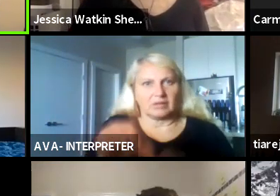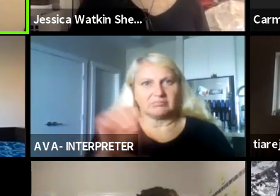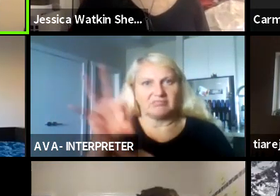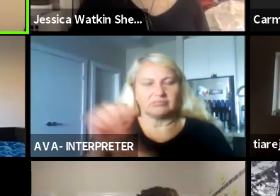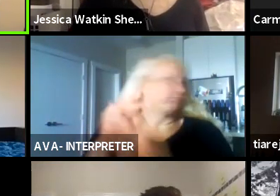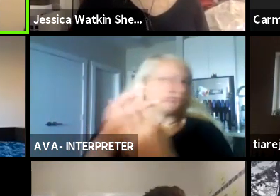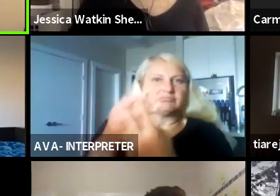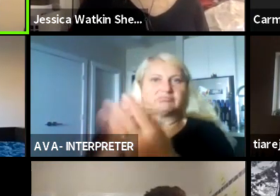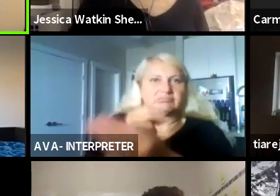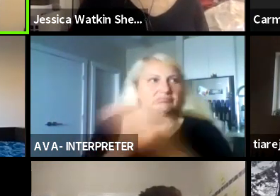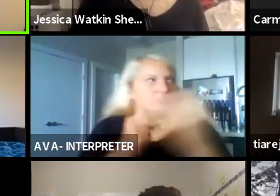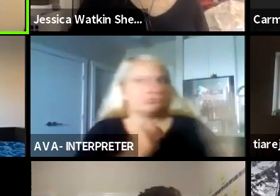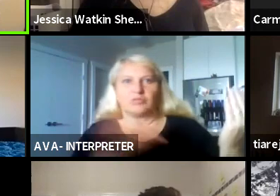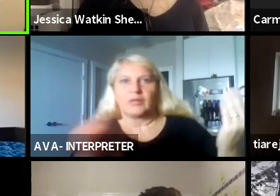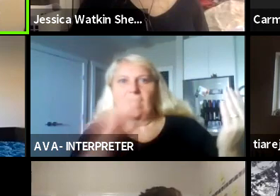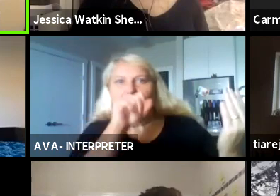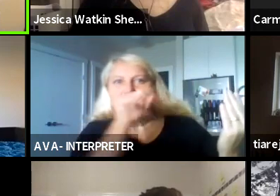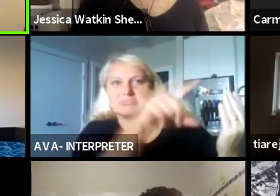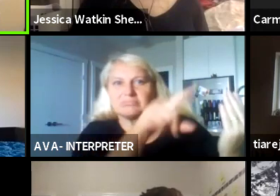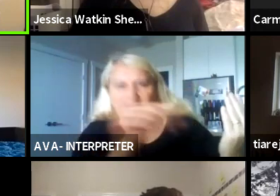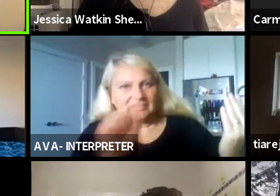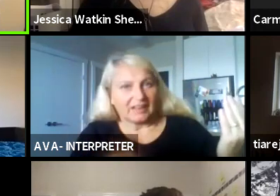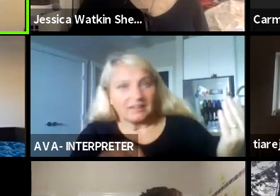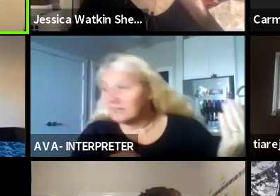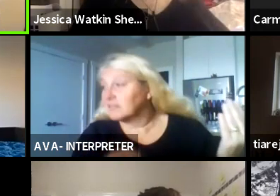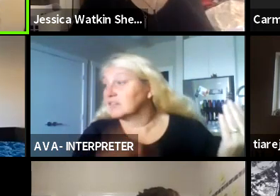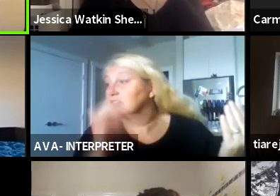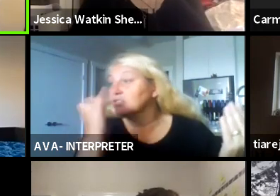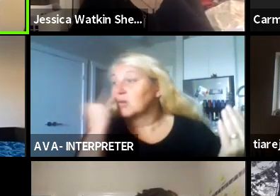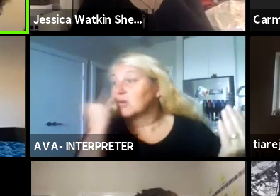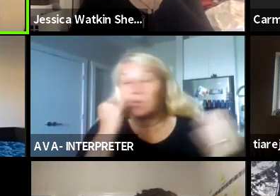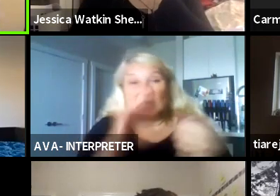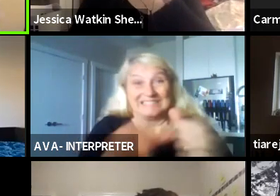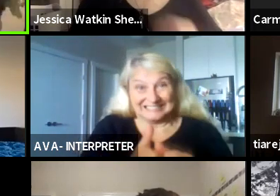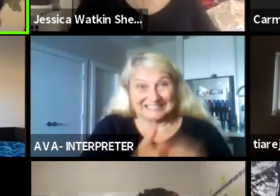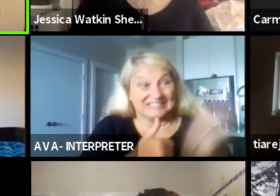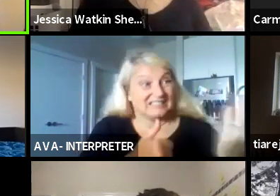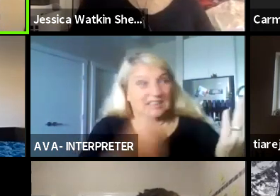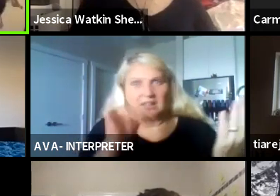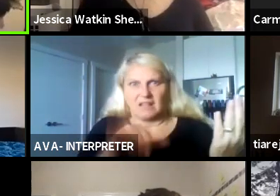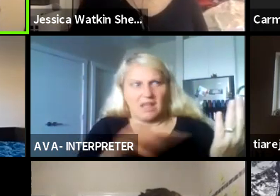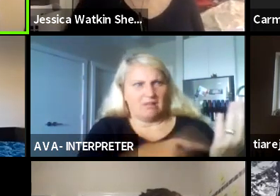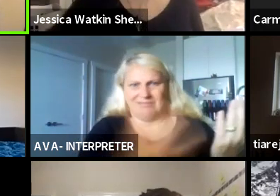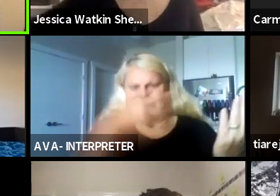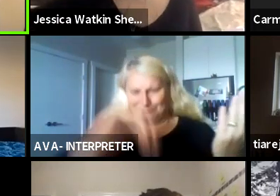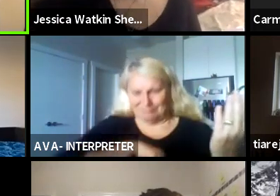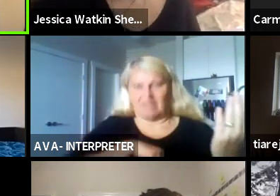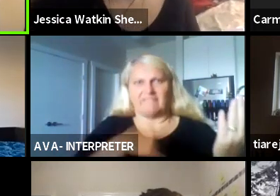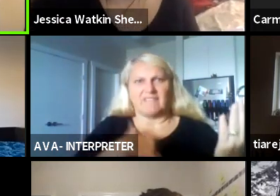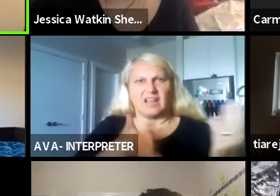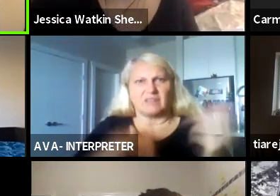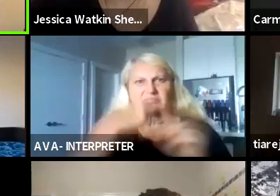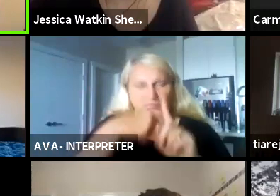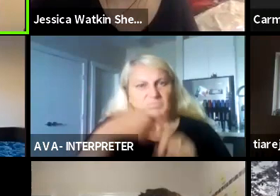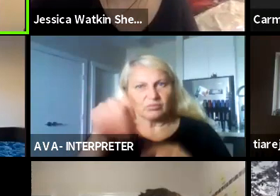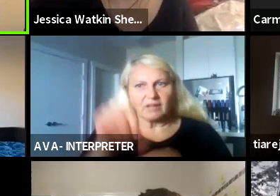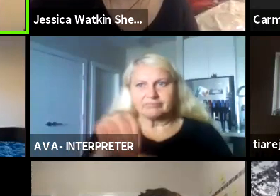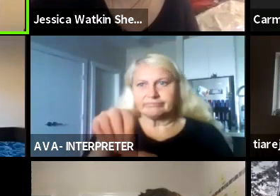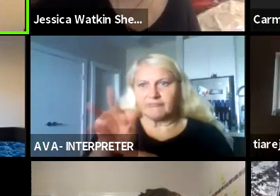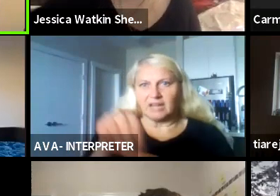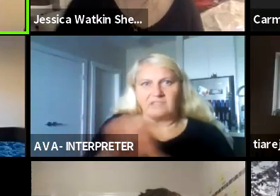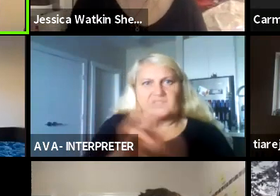useful. So you can report. So all of the things that you can do in physically embodied harassment, you can also do